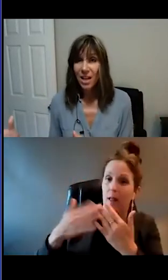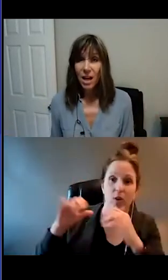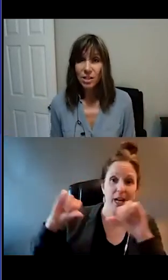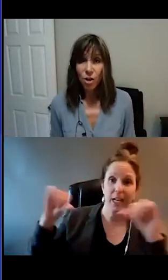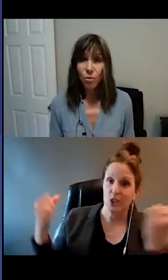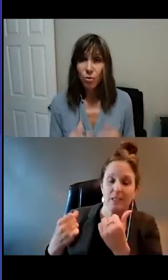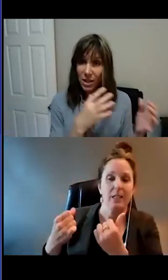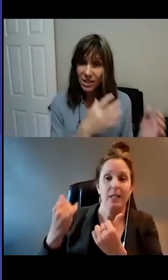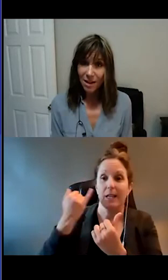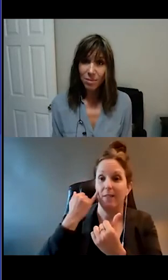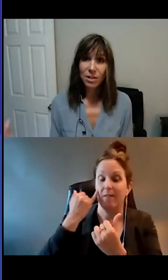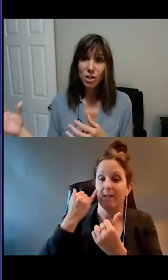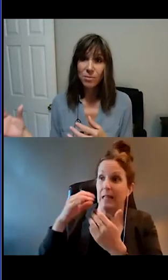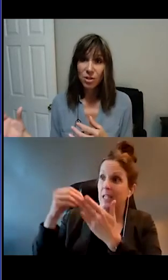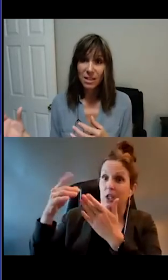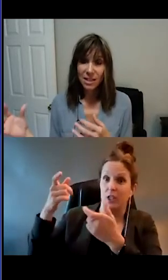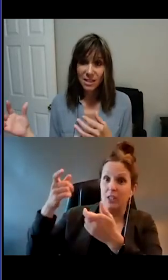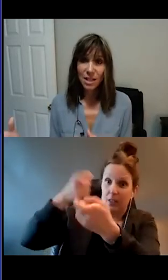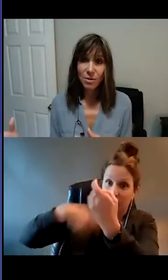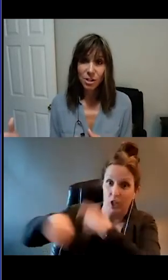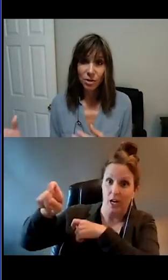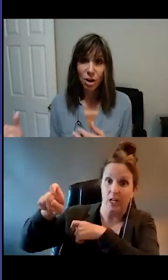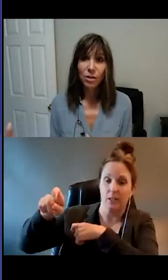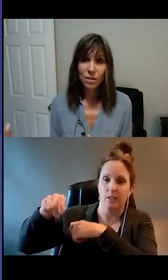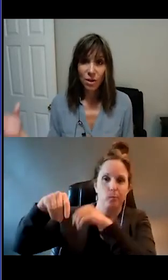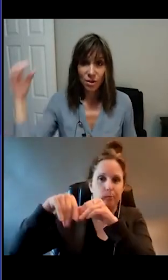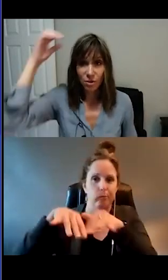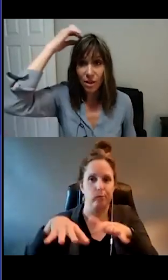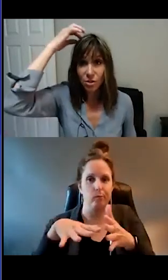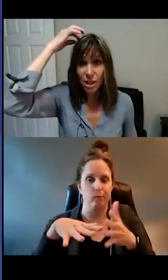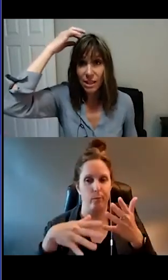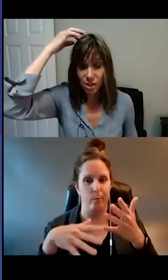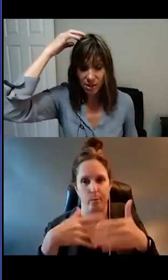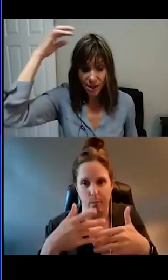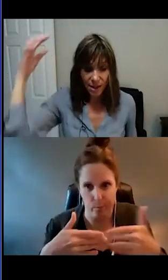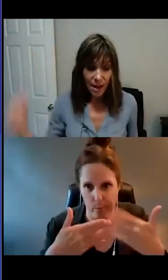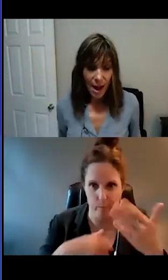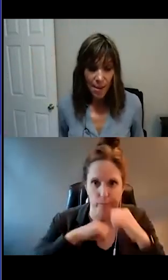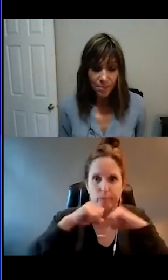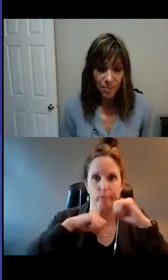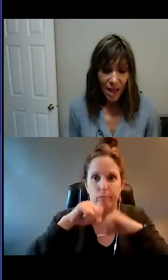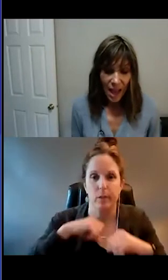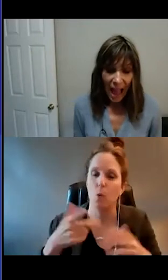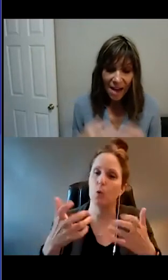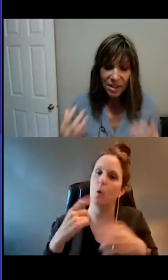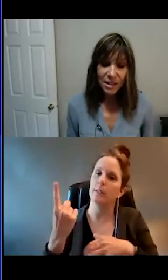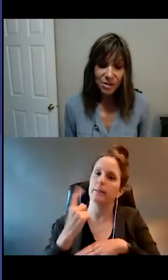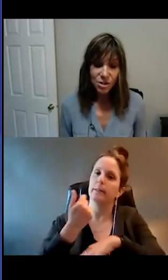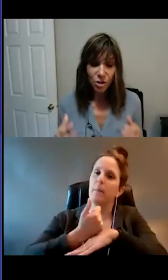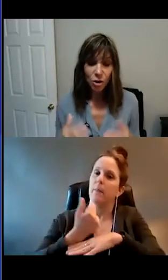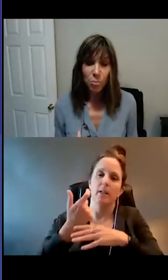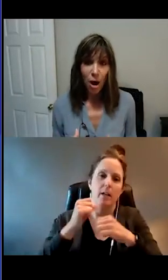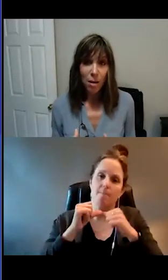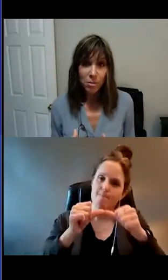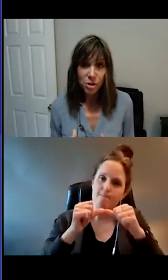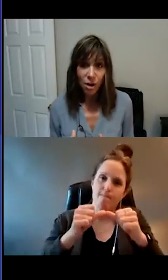falter. And so you want to set up leadership so that it's continuous regardless of whether your leader changes. Having